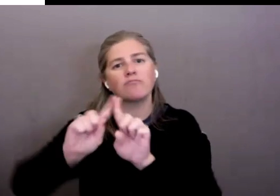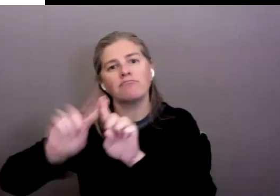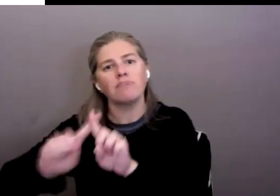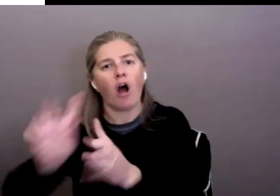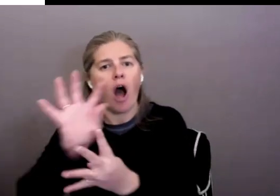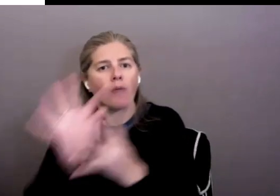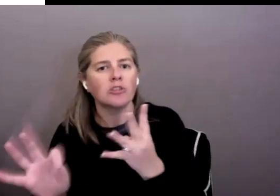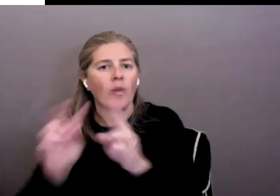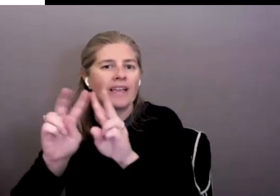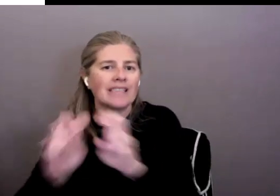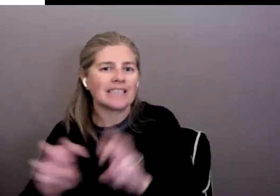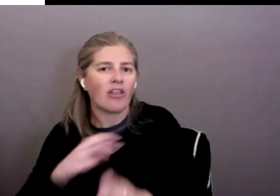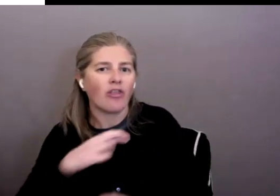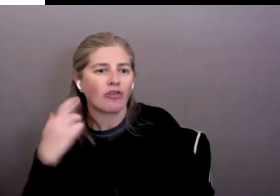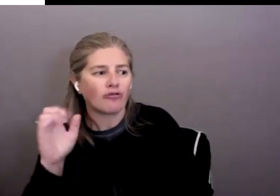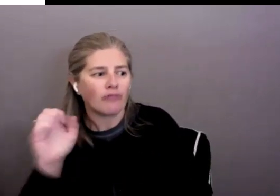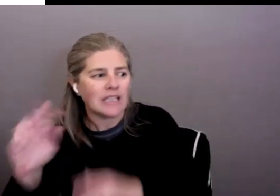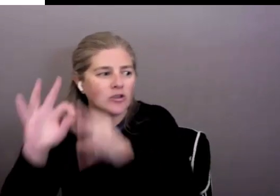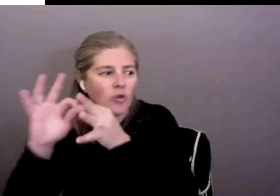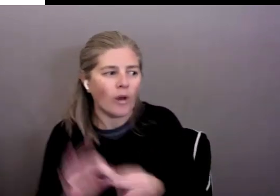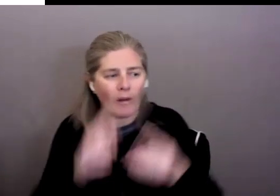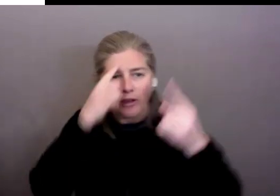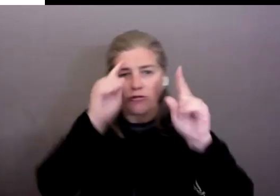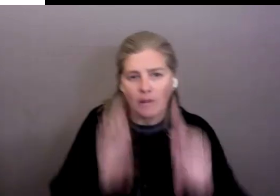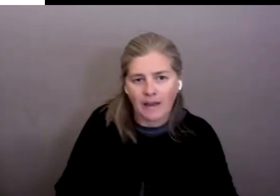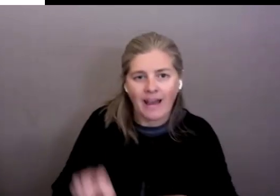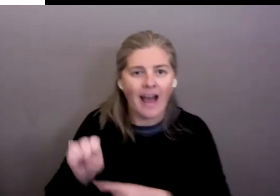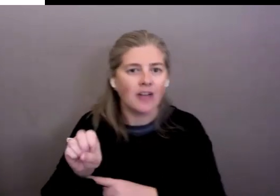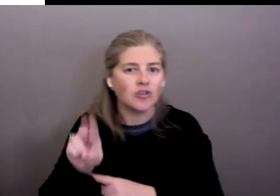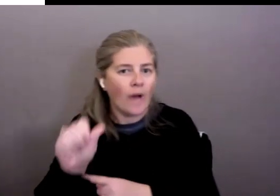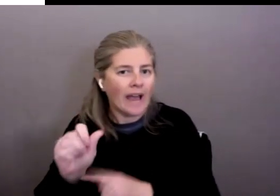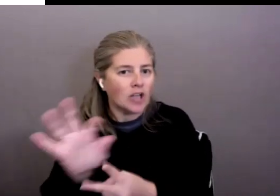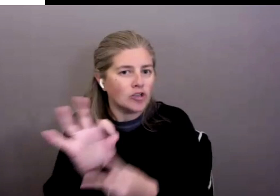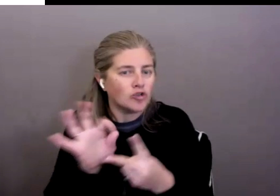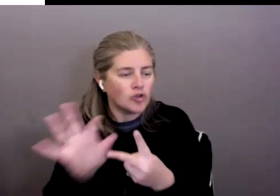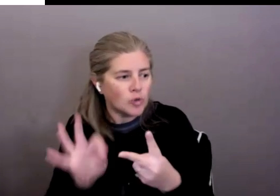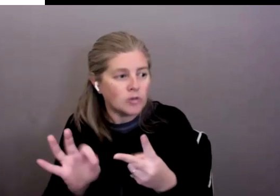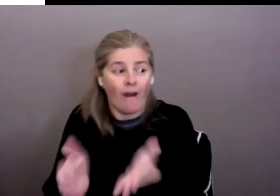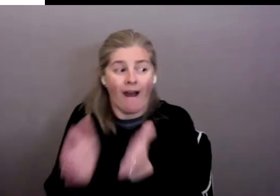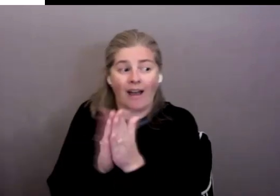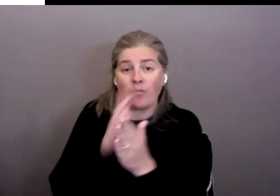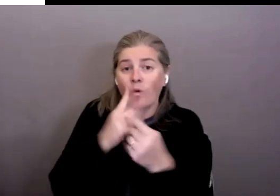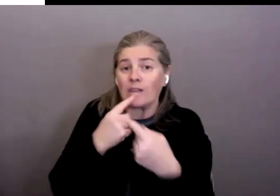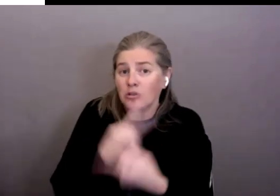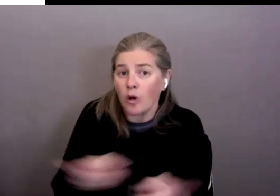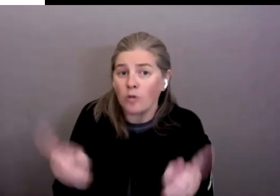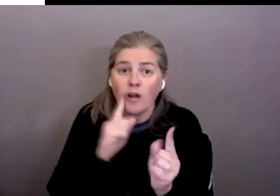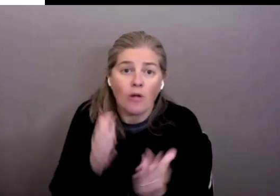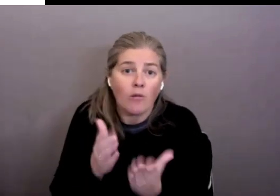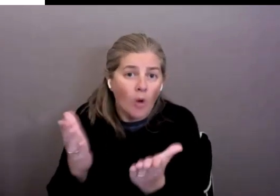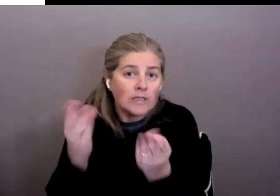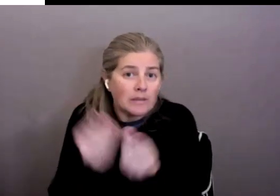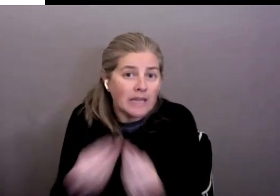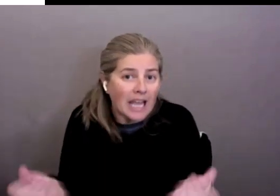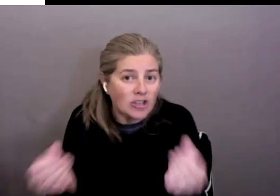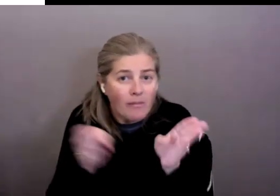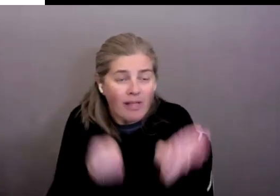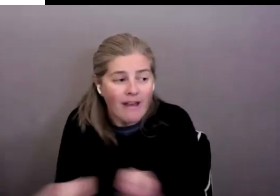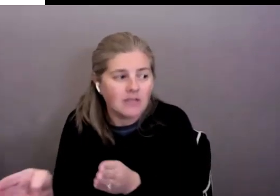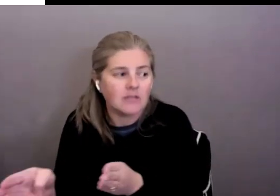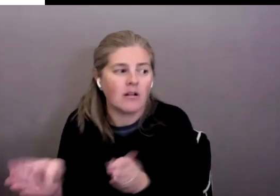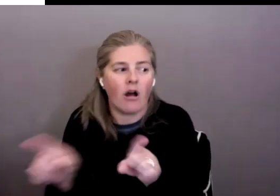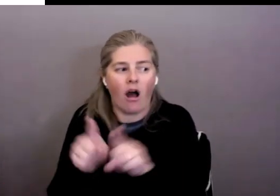in assessing the risk associated with agreements. The SUA could choose to ask for disclosure and propose mitigation plans, could